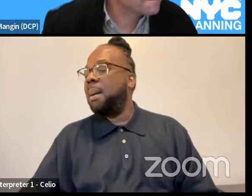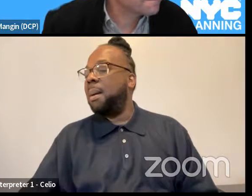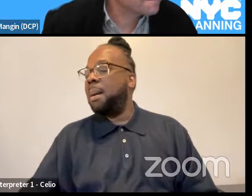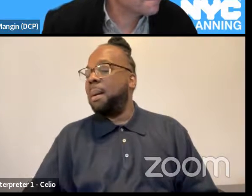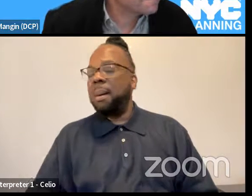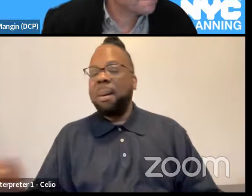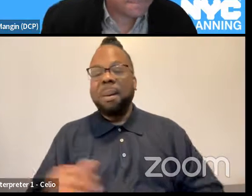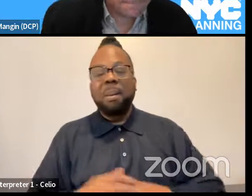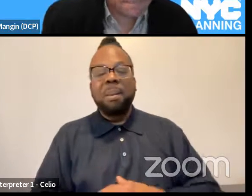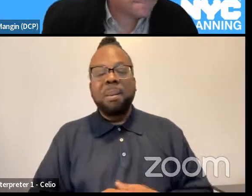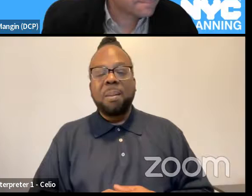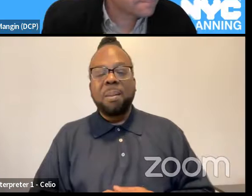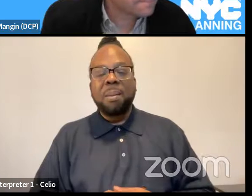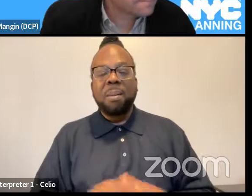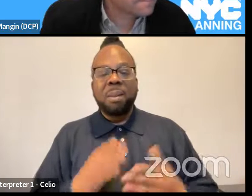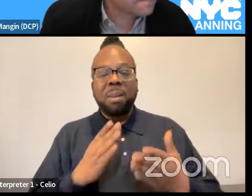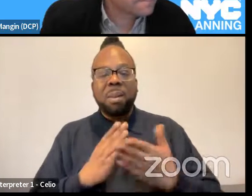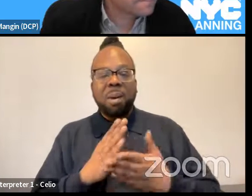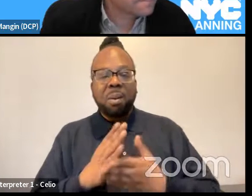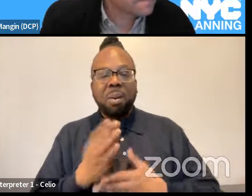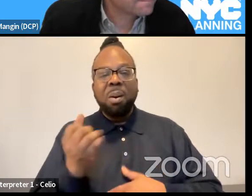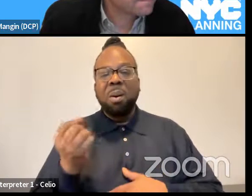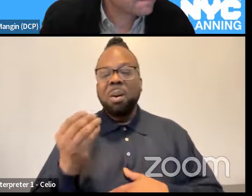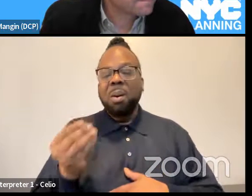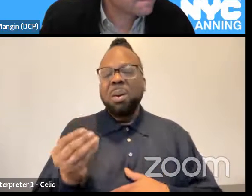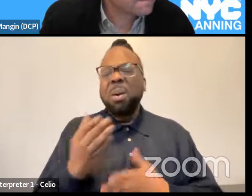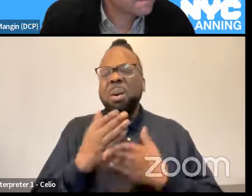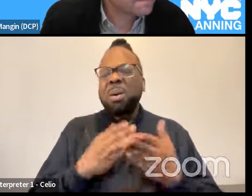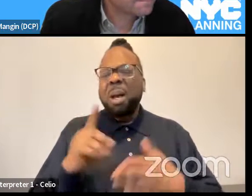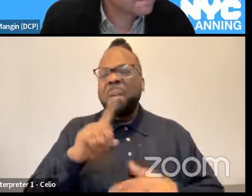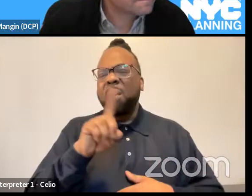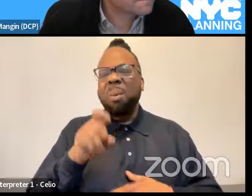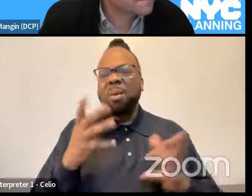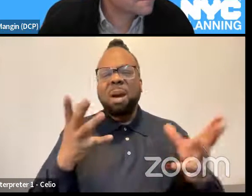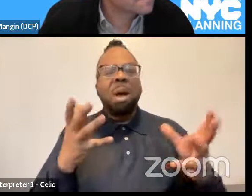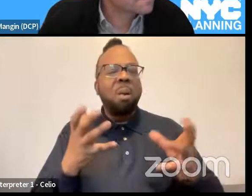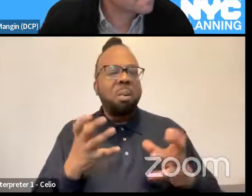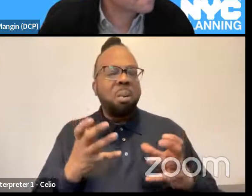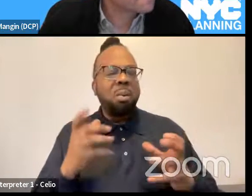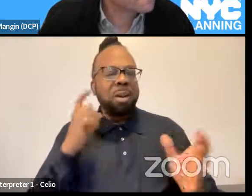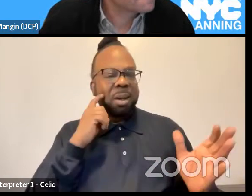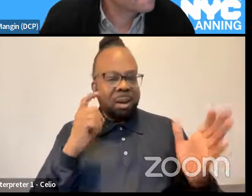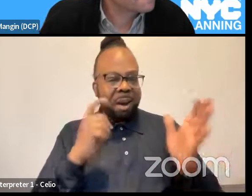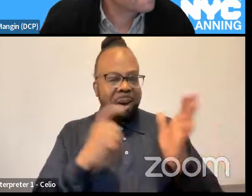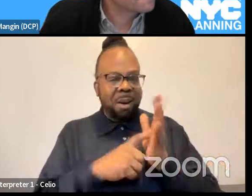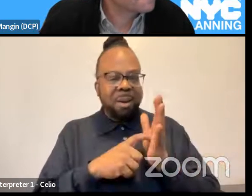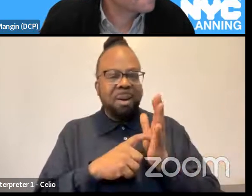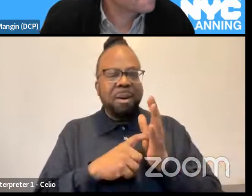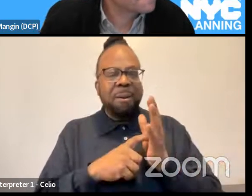Right. So some of the questions that I just wanted to acknowledge